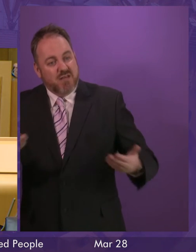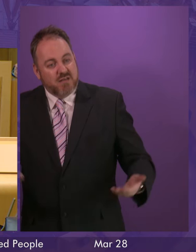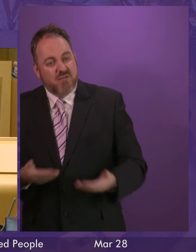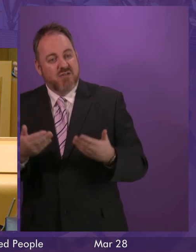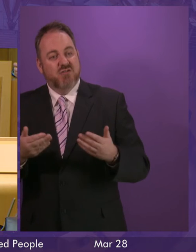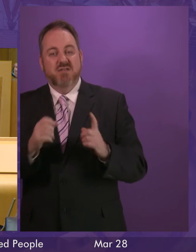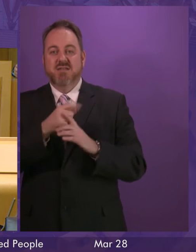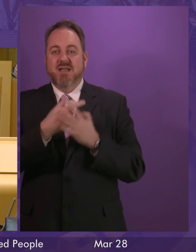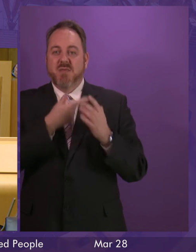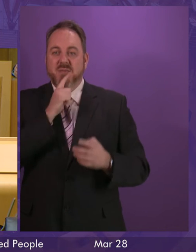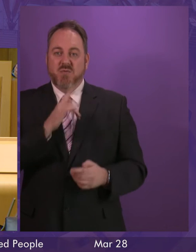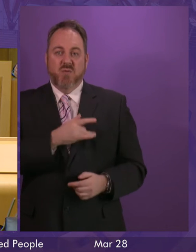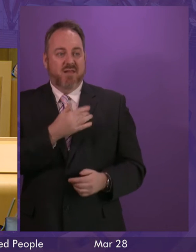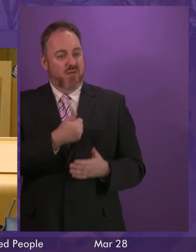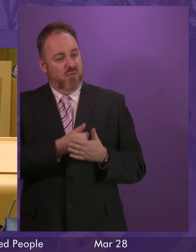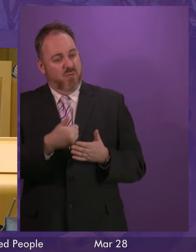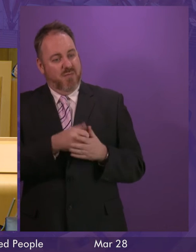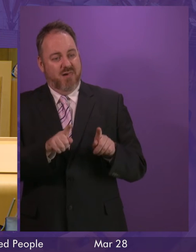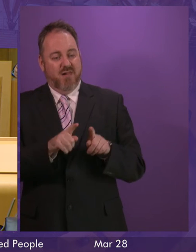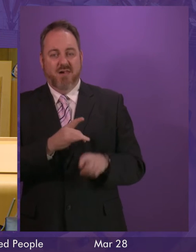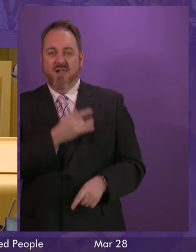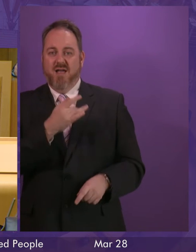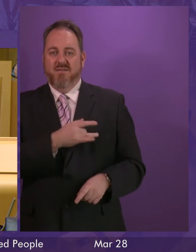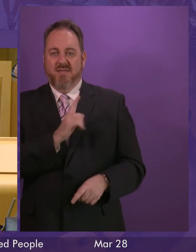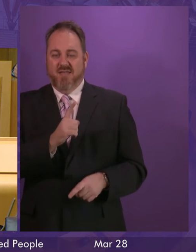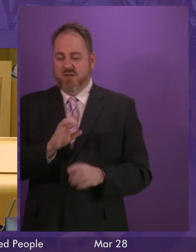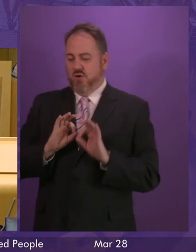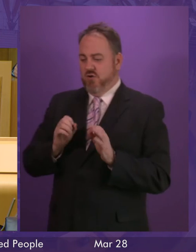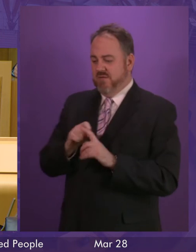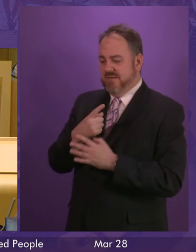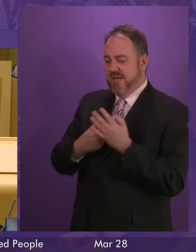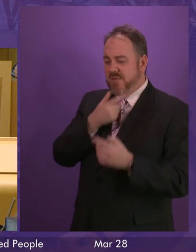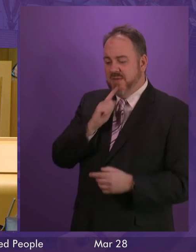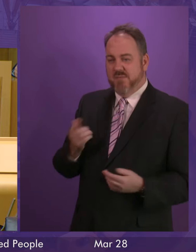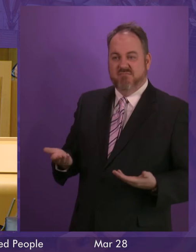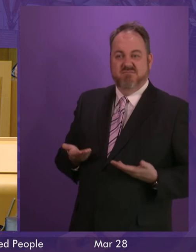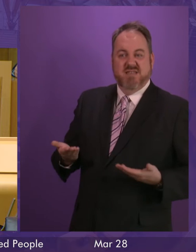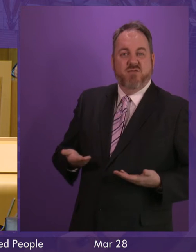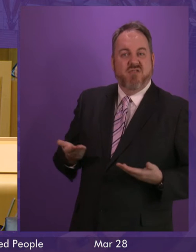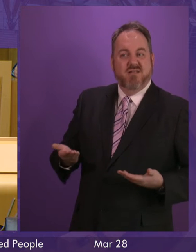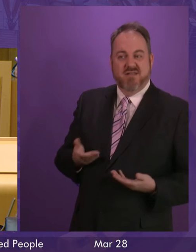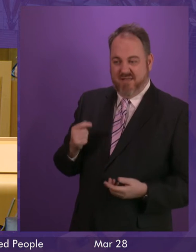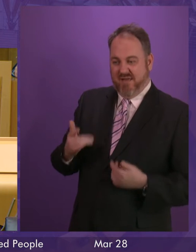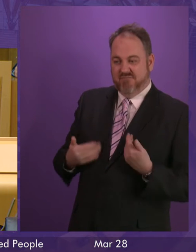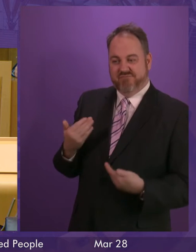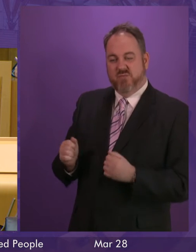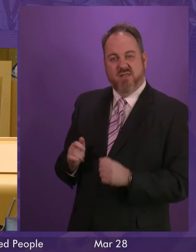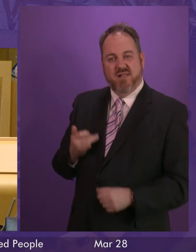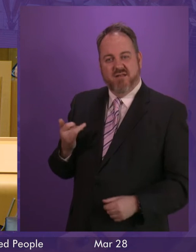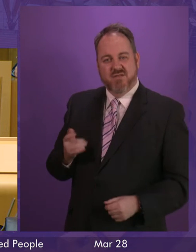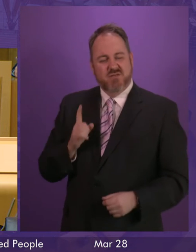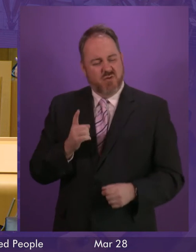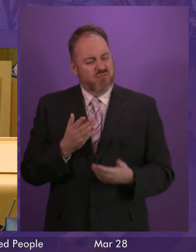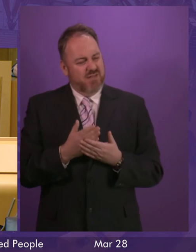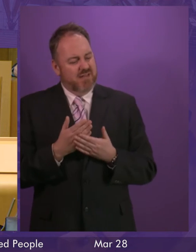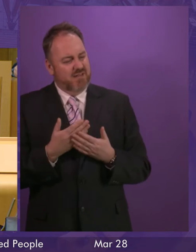else takes for granted. In cutting this support, the UK Government is attacking the rights of disabled Scots to live in dignity. I